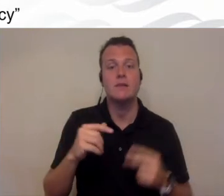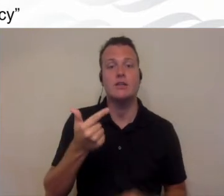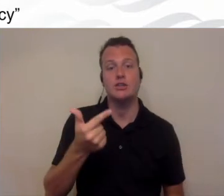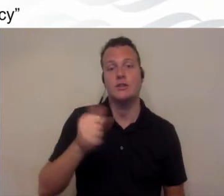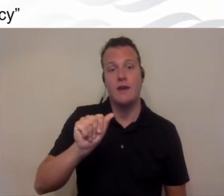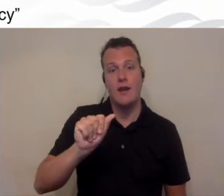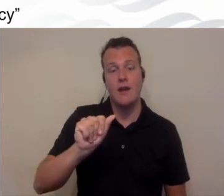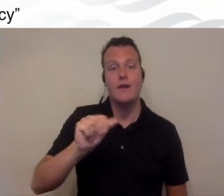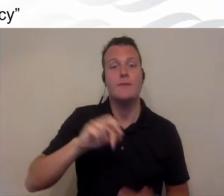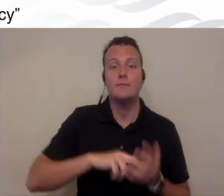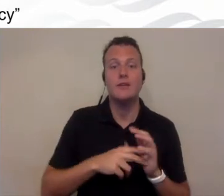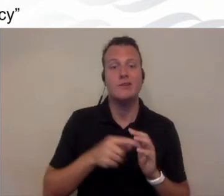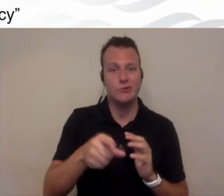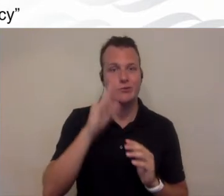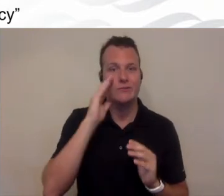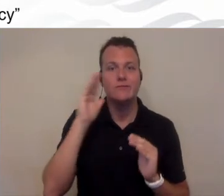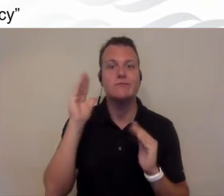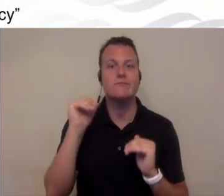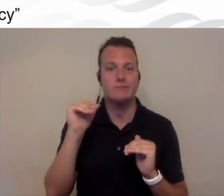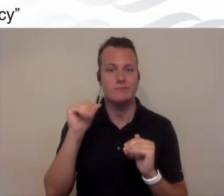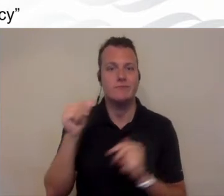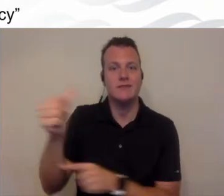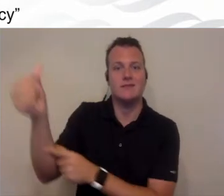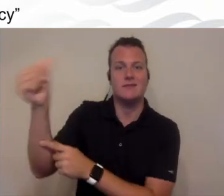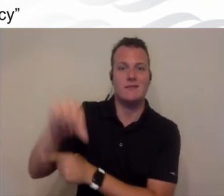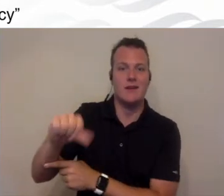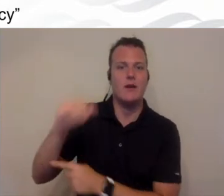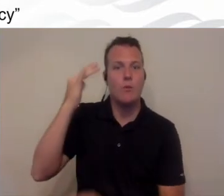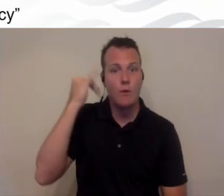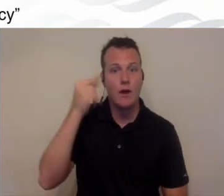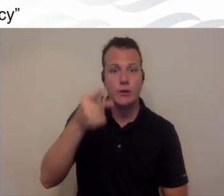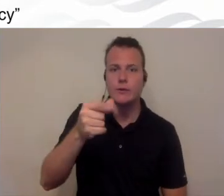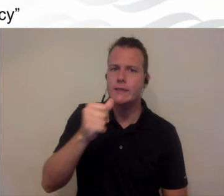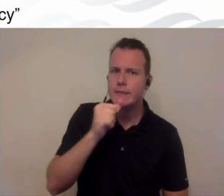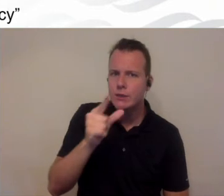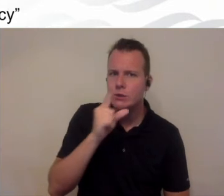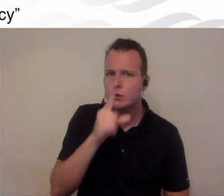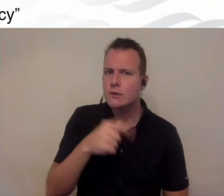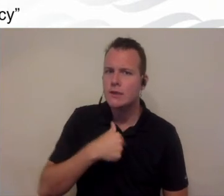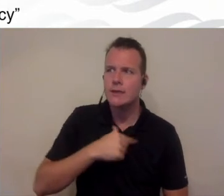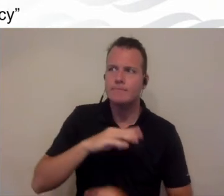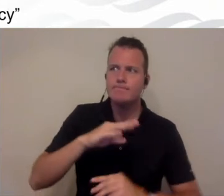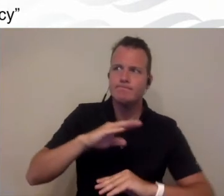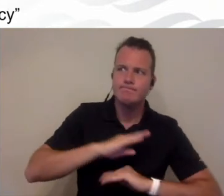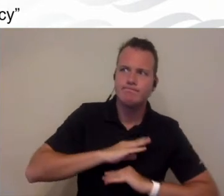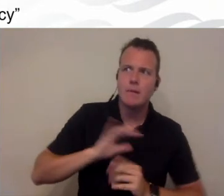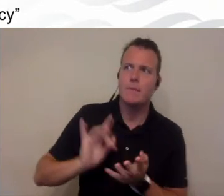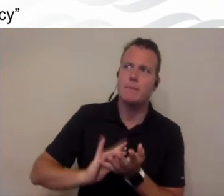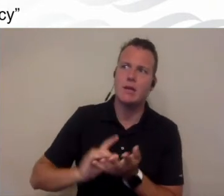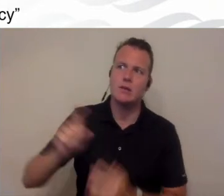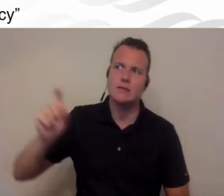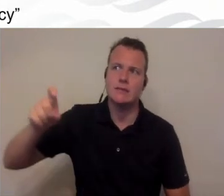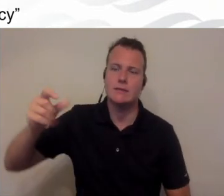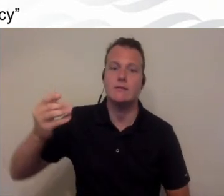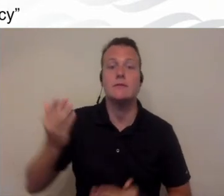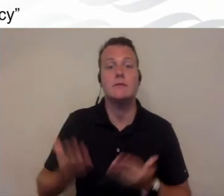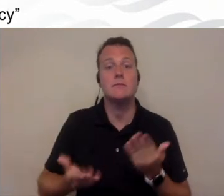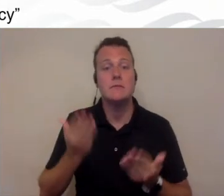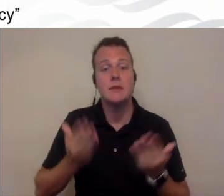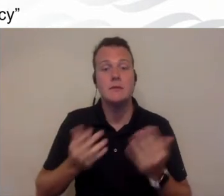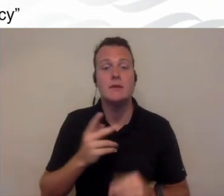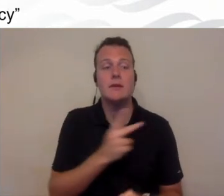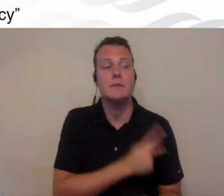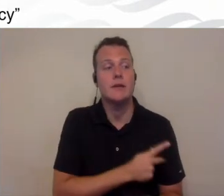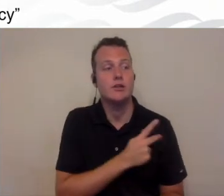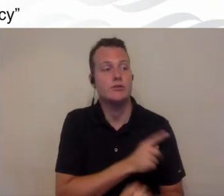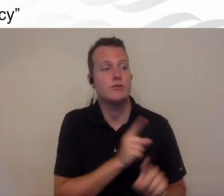Excuse me. GA means you're expecting a denial, possibly because you're not sure you've met